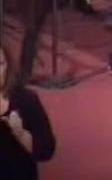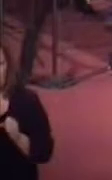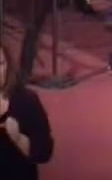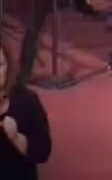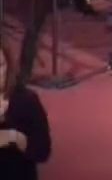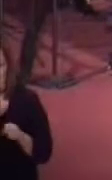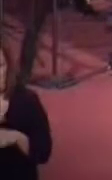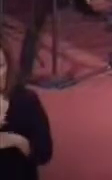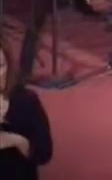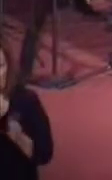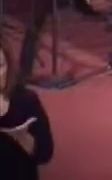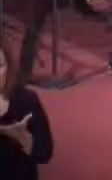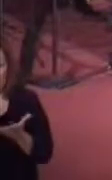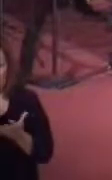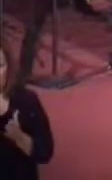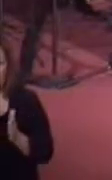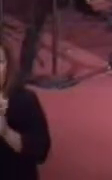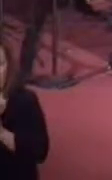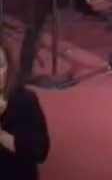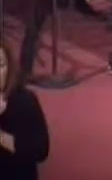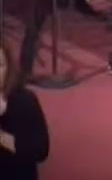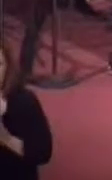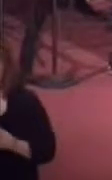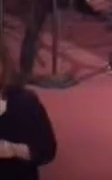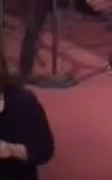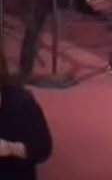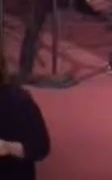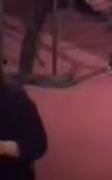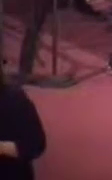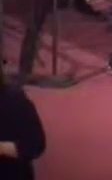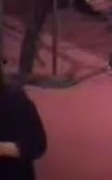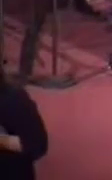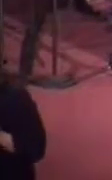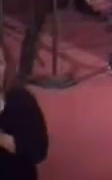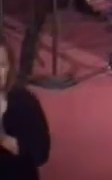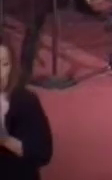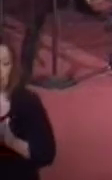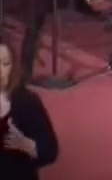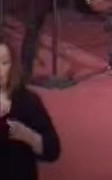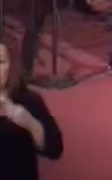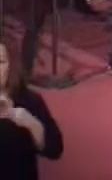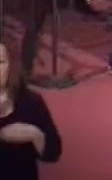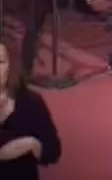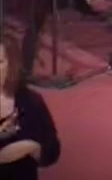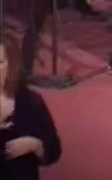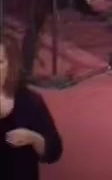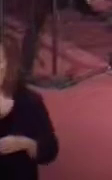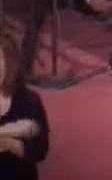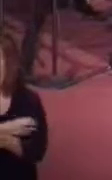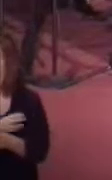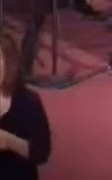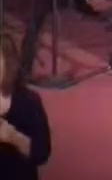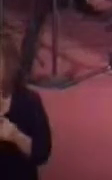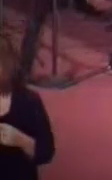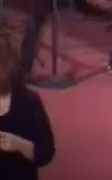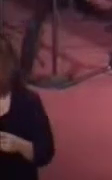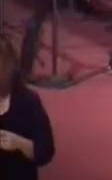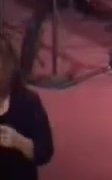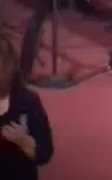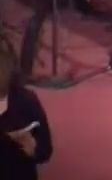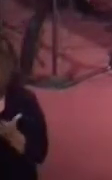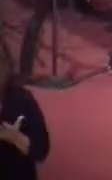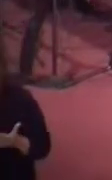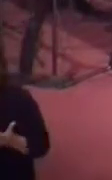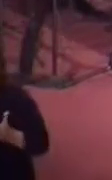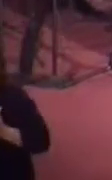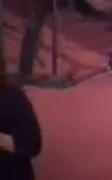They knew that Daniel was a praying man, and they knew that Daniel received his power, his ability from God. And so what better